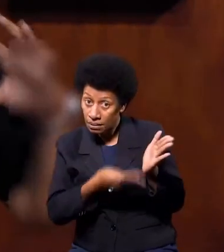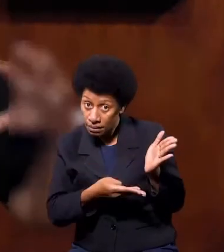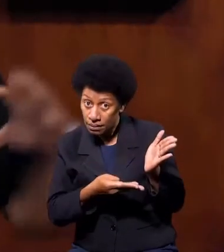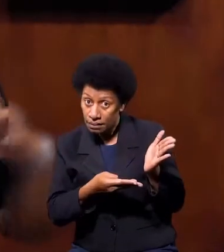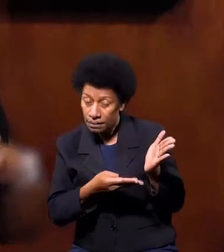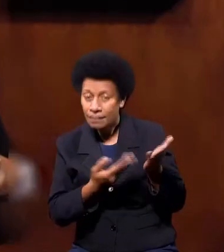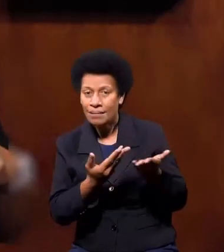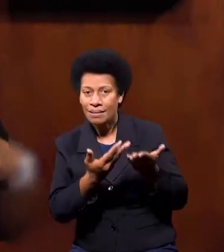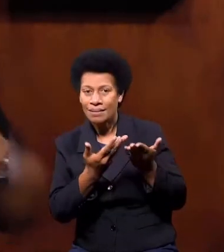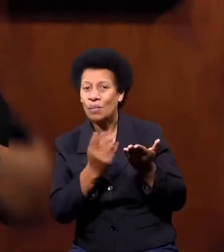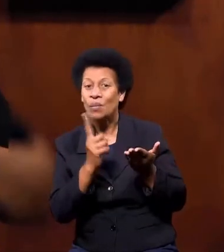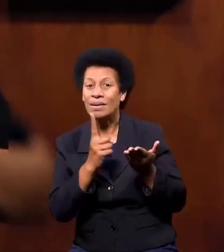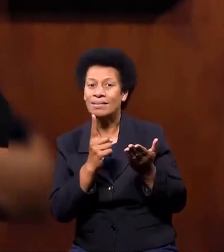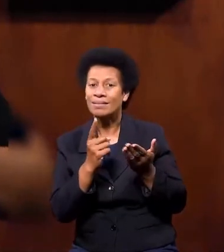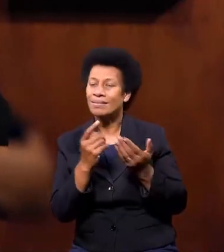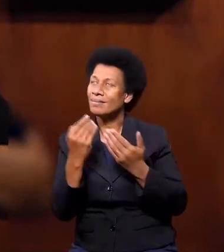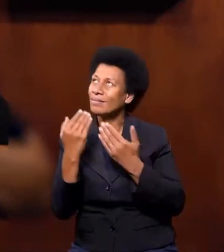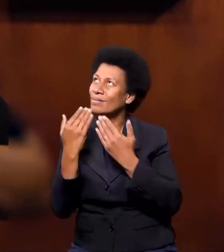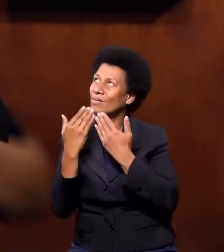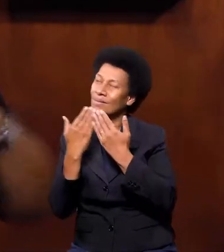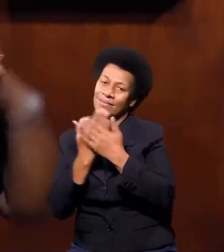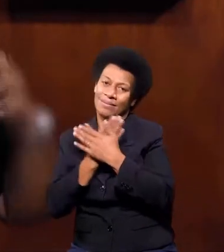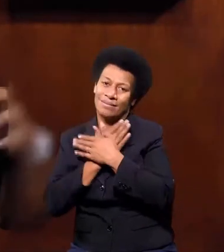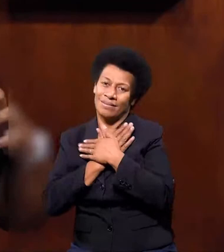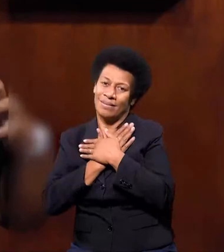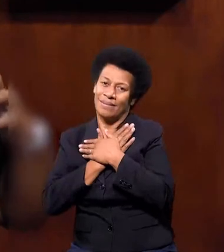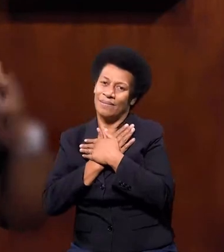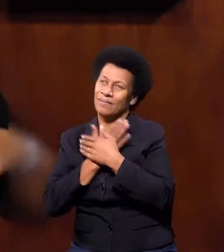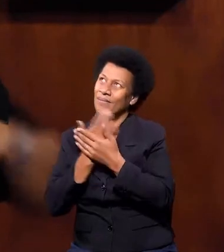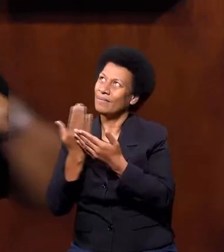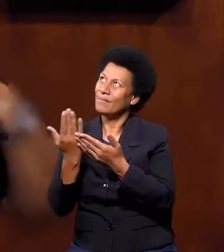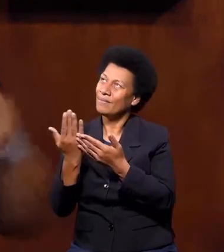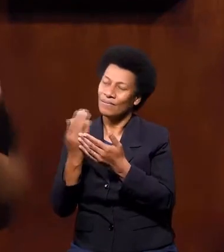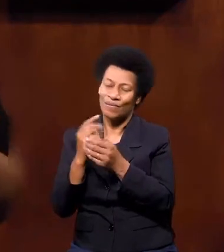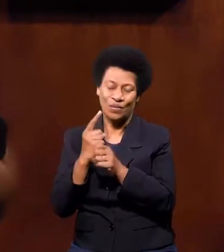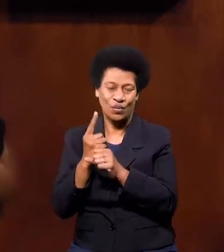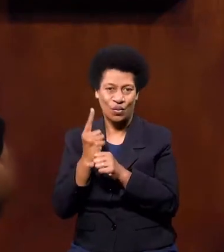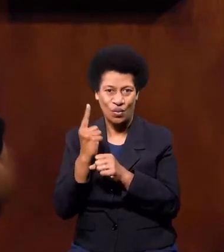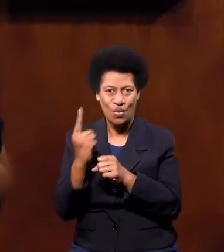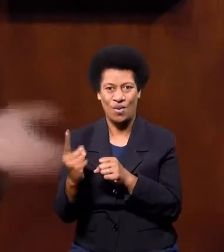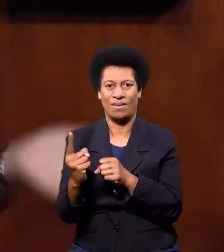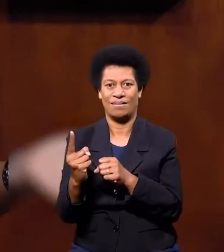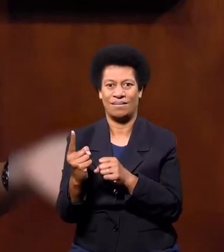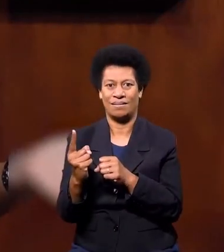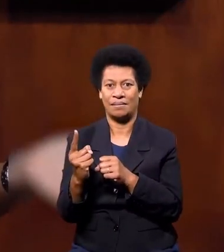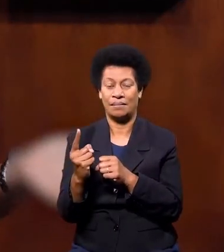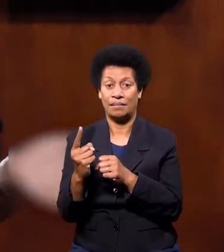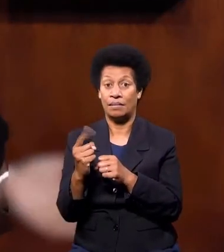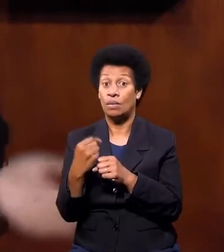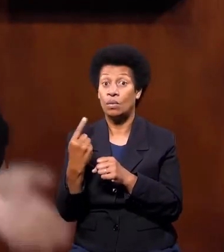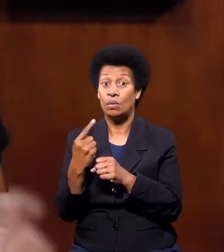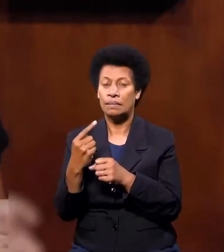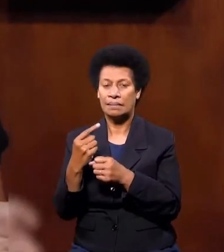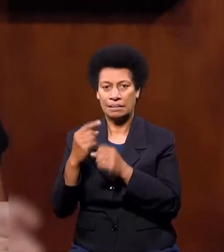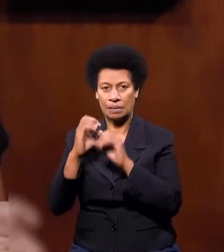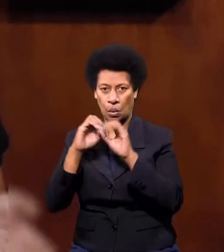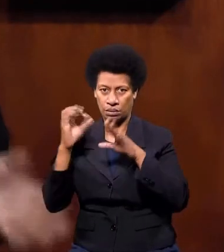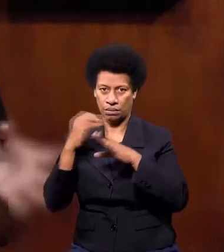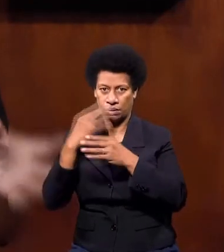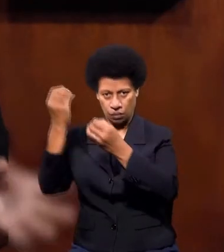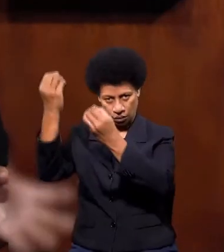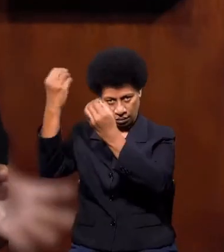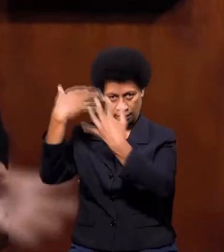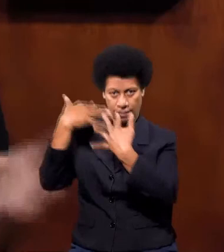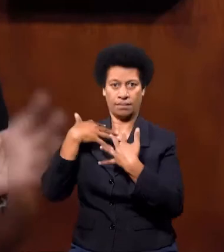will bring about our fear of the Lord. Love will compel us, like I said, through the Spirit,